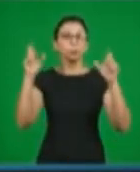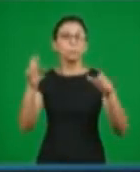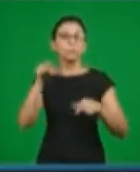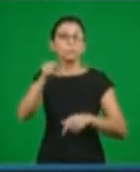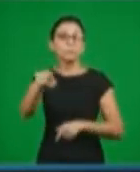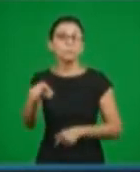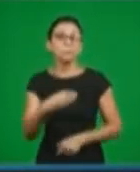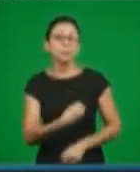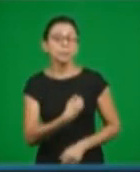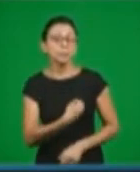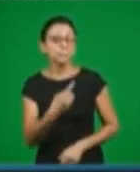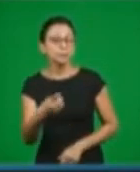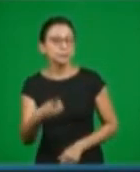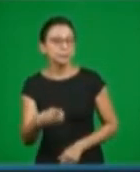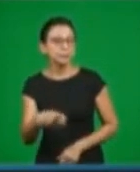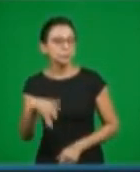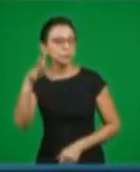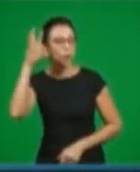So